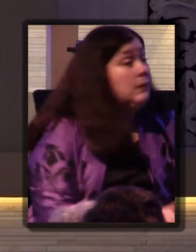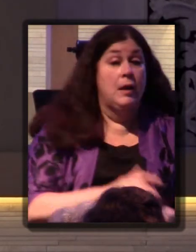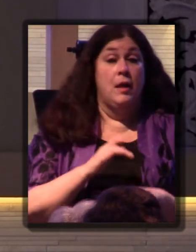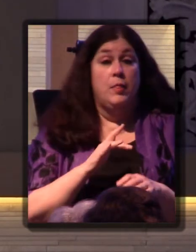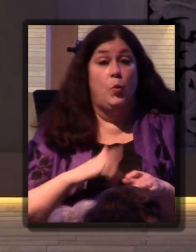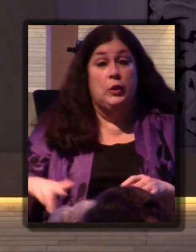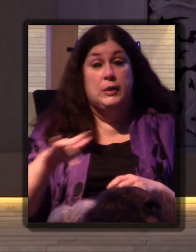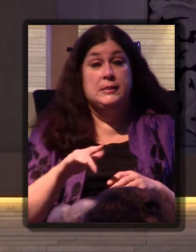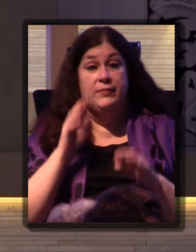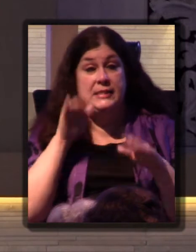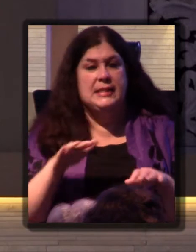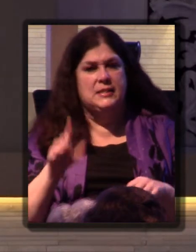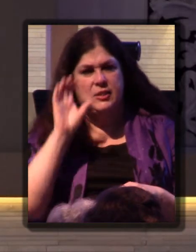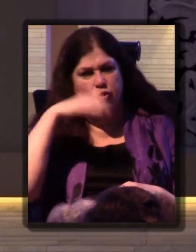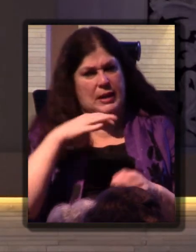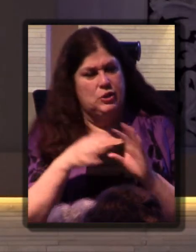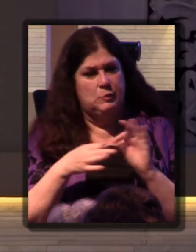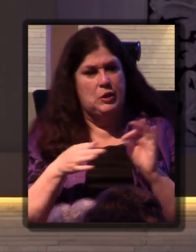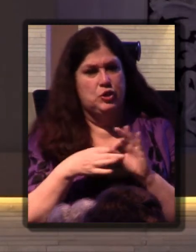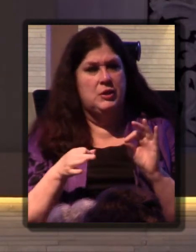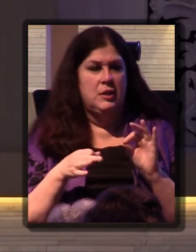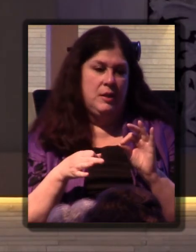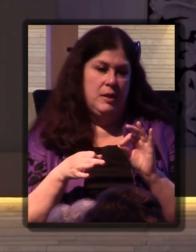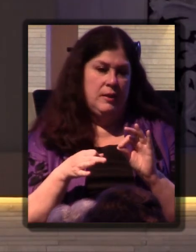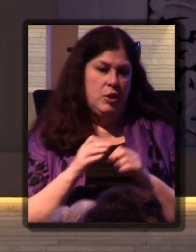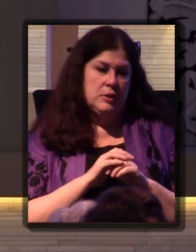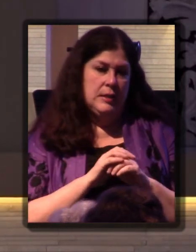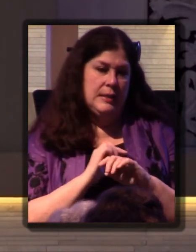when he says the wilderness of the sea, it's a very strange expression. There are a bunch of